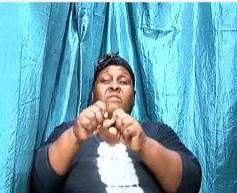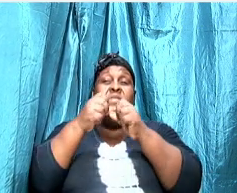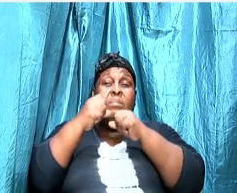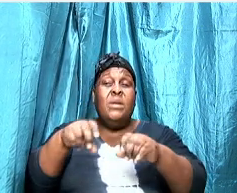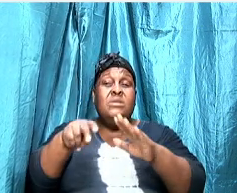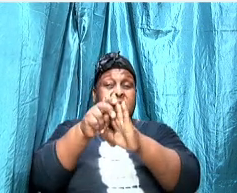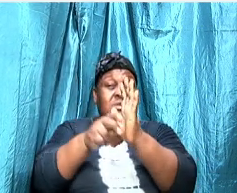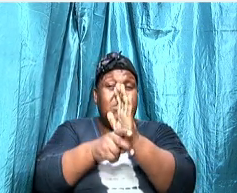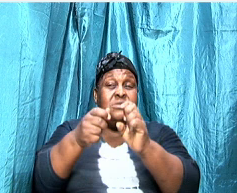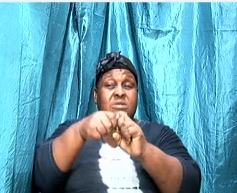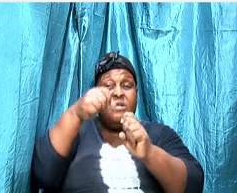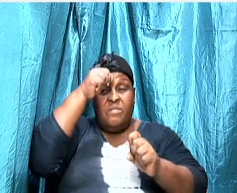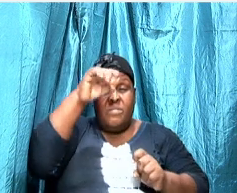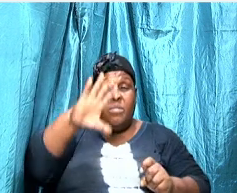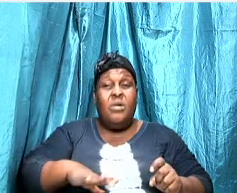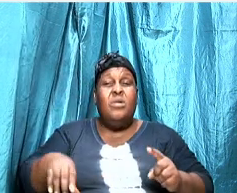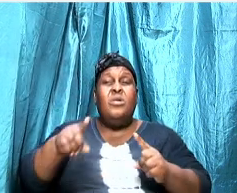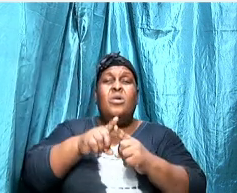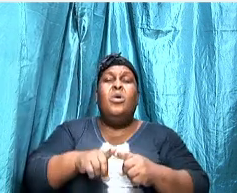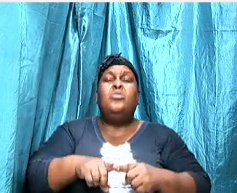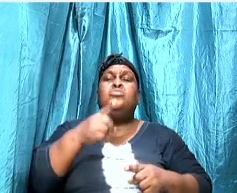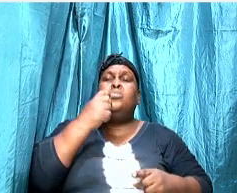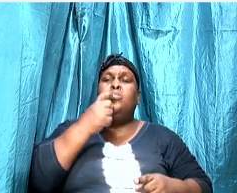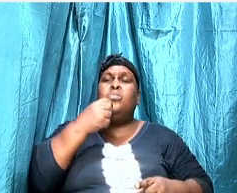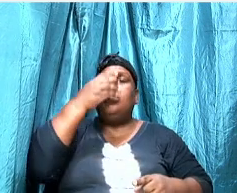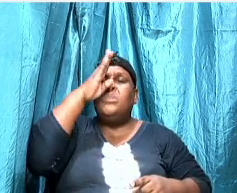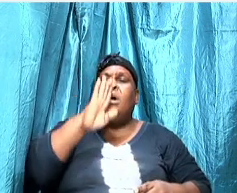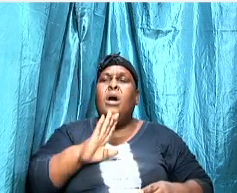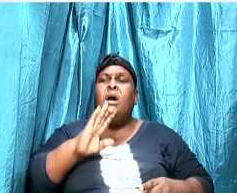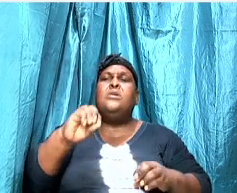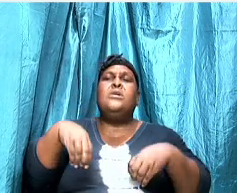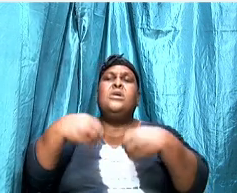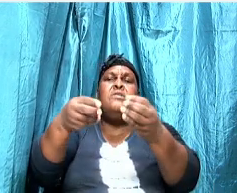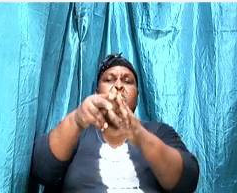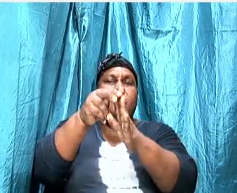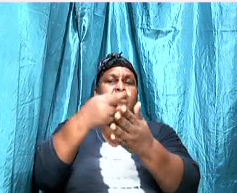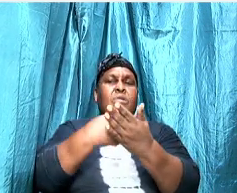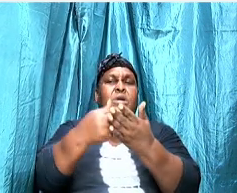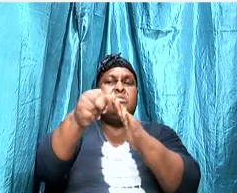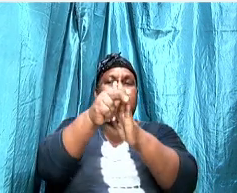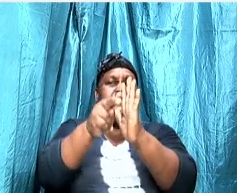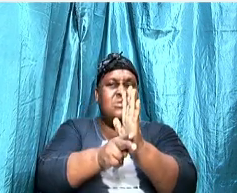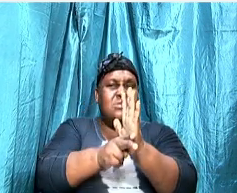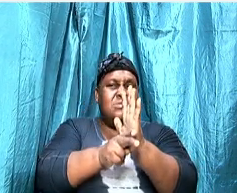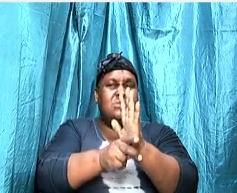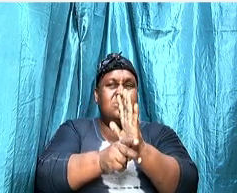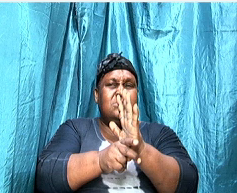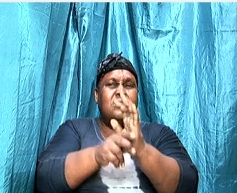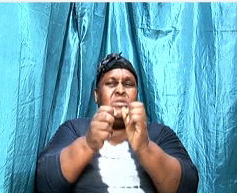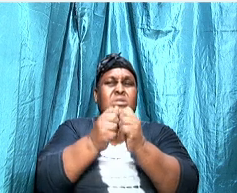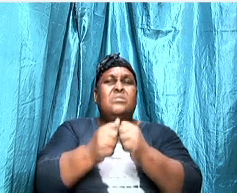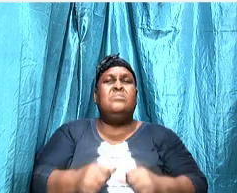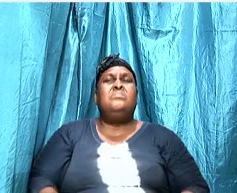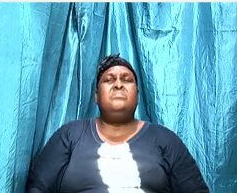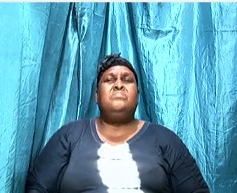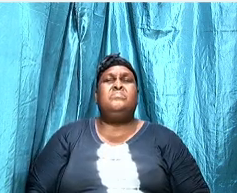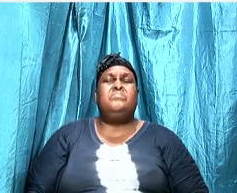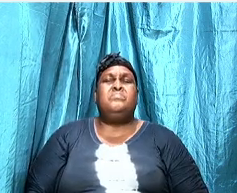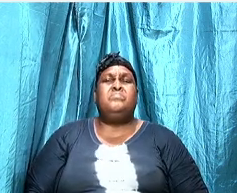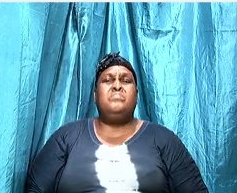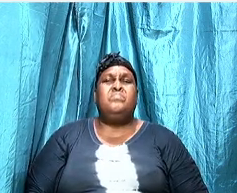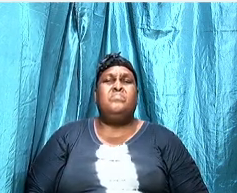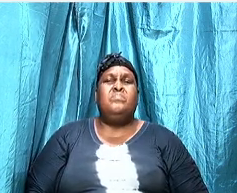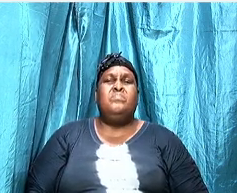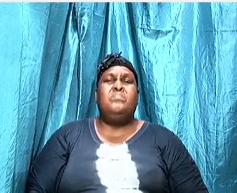man unto whom God imputed righteousness. And so the Bible says in, I think it's Psalms